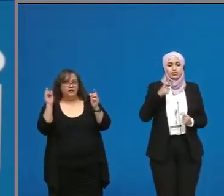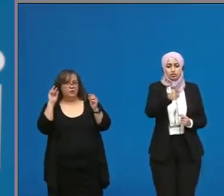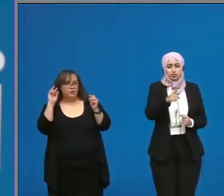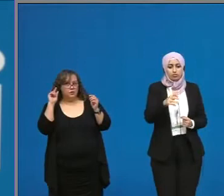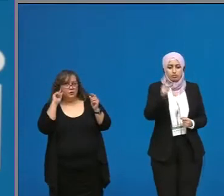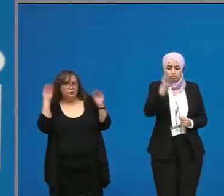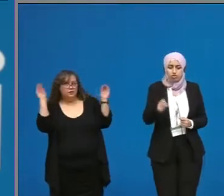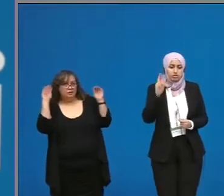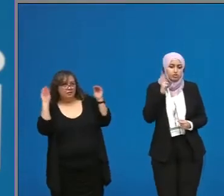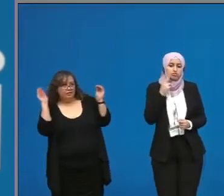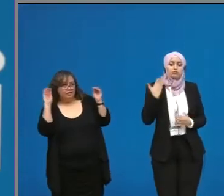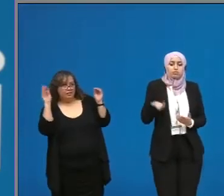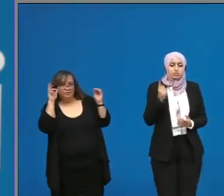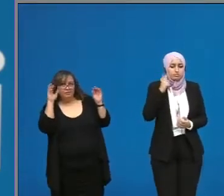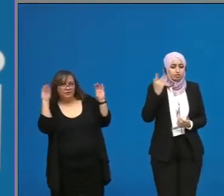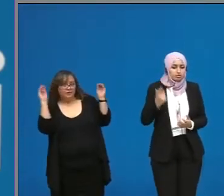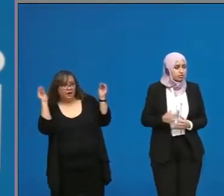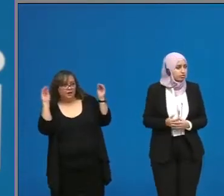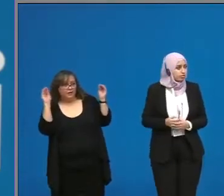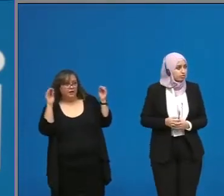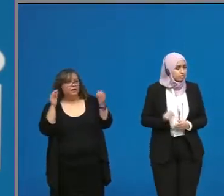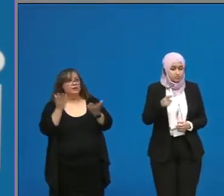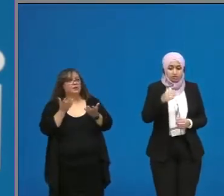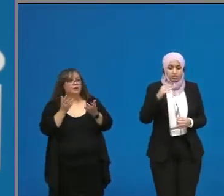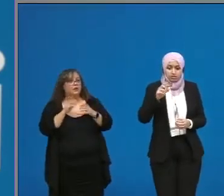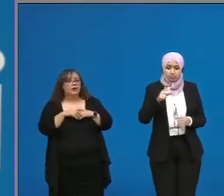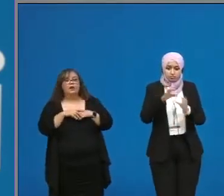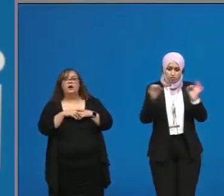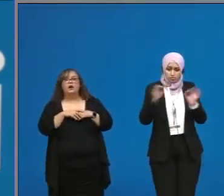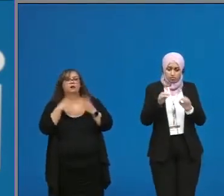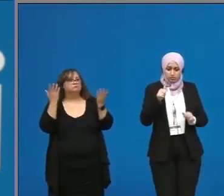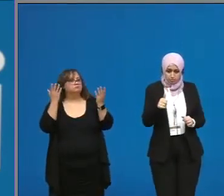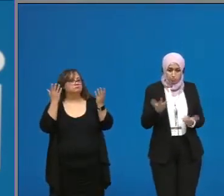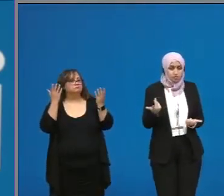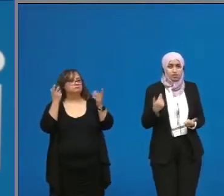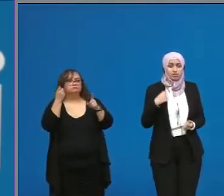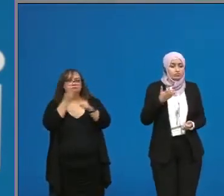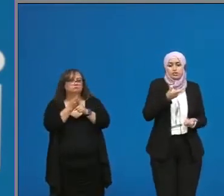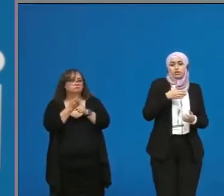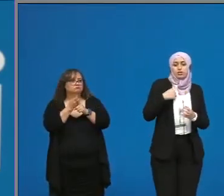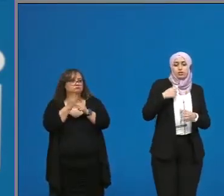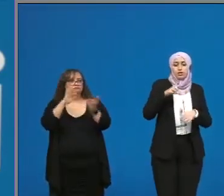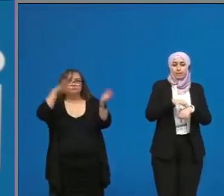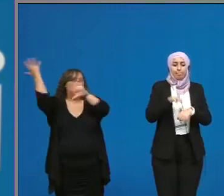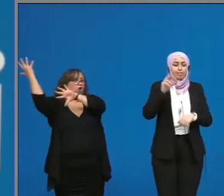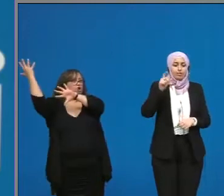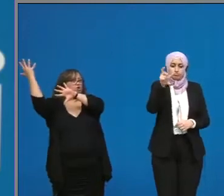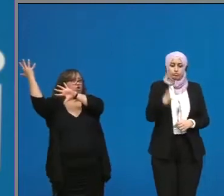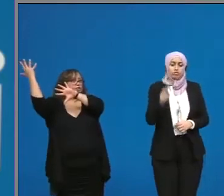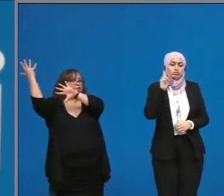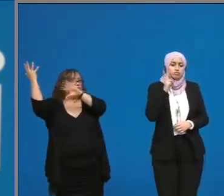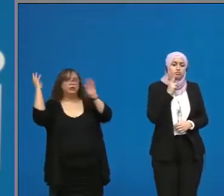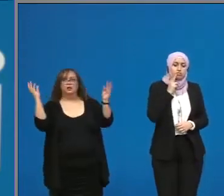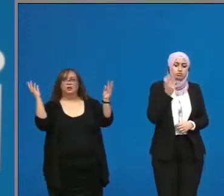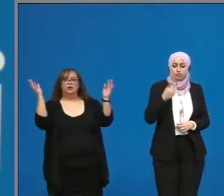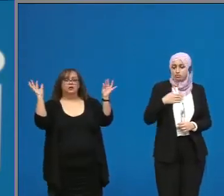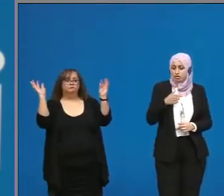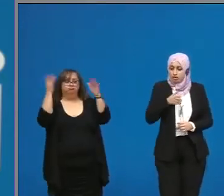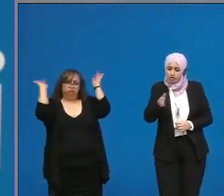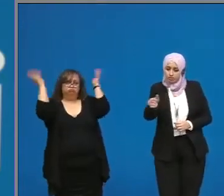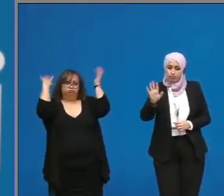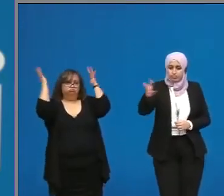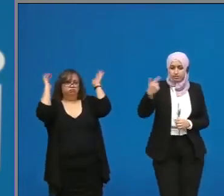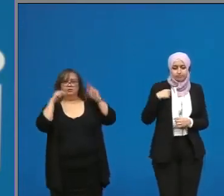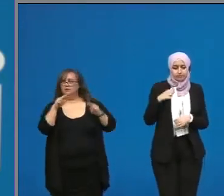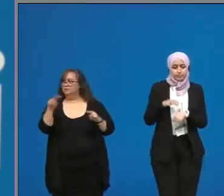people. Emergencies, for example, when they're not coupled with sign language, they have no idea what everyone's freaking out about, let's say